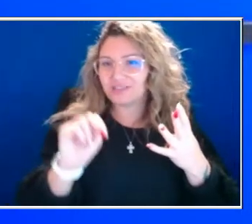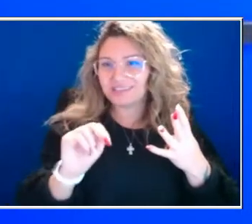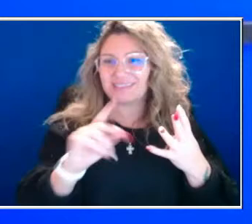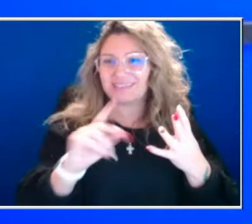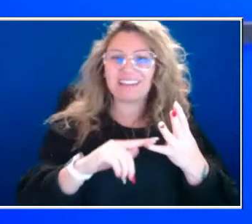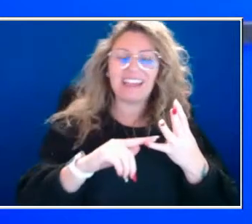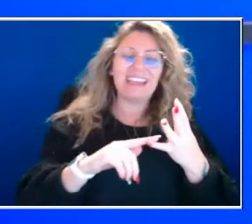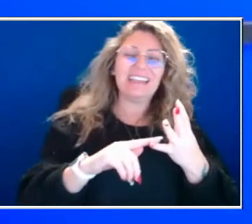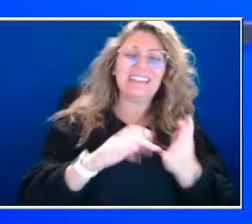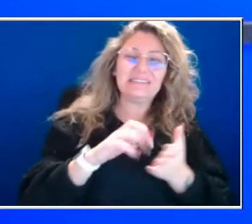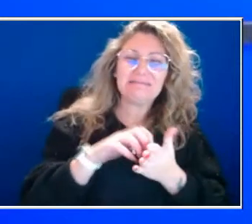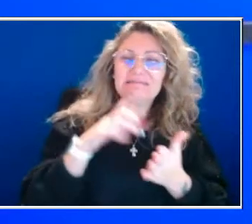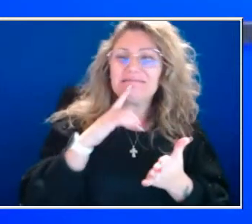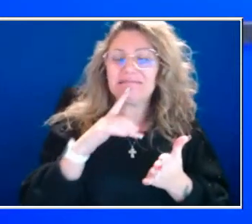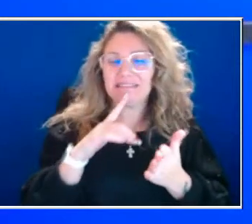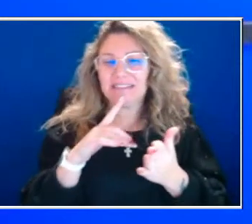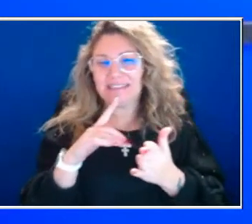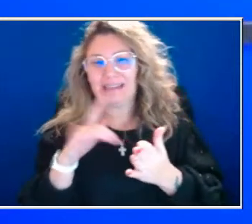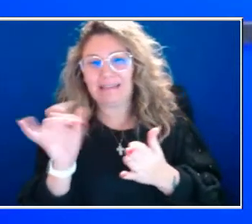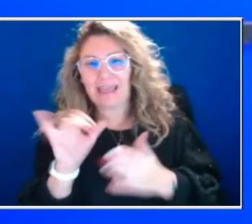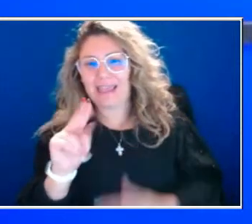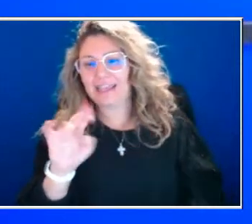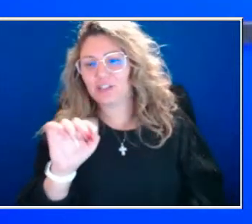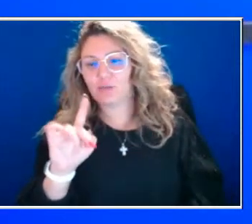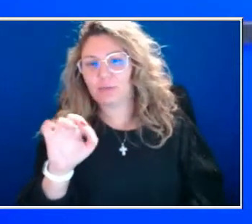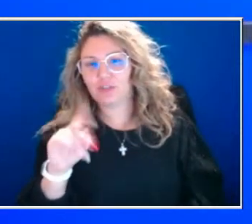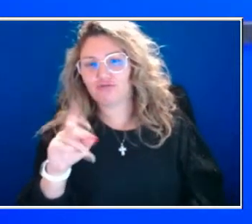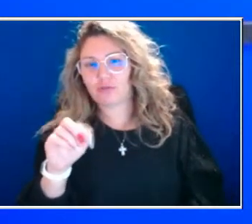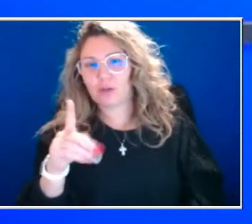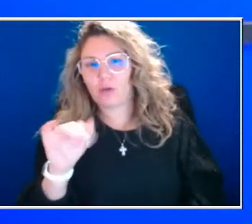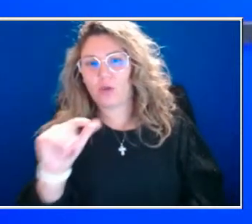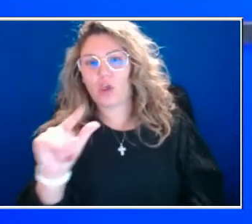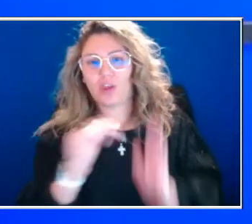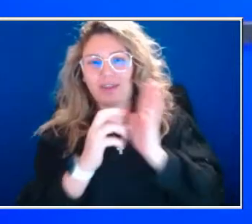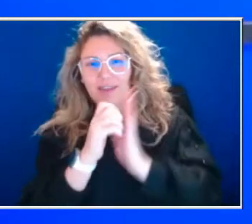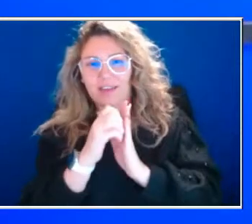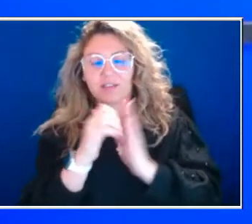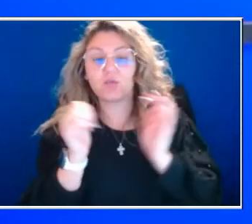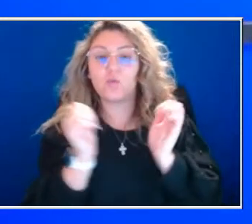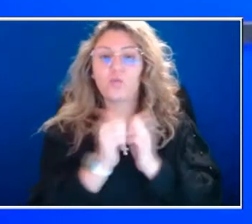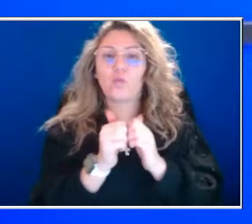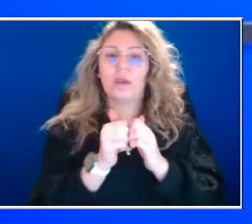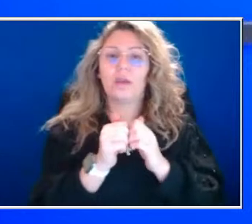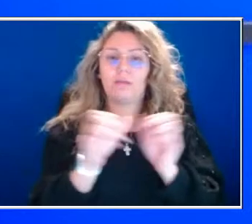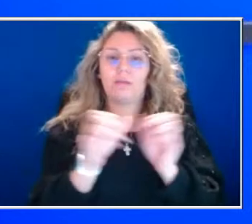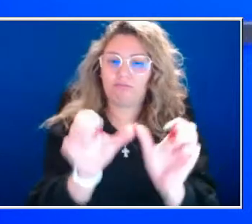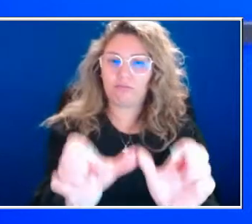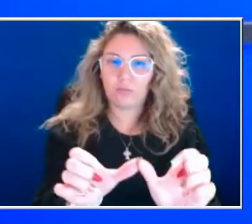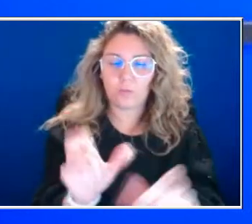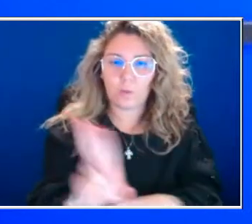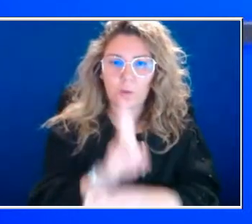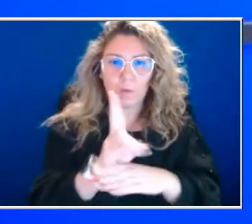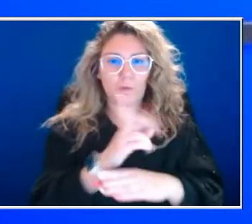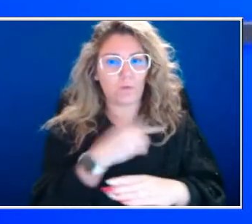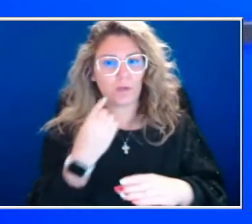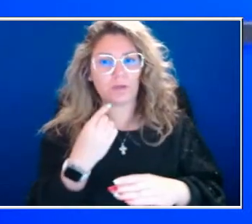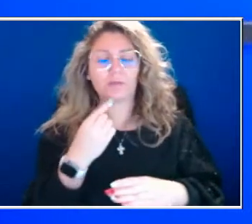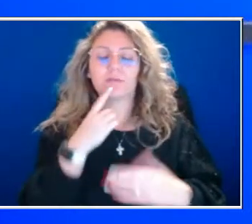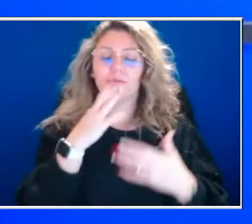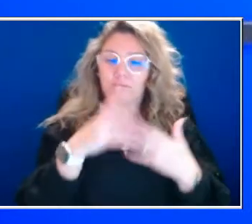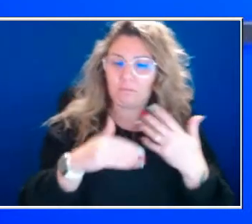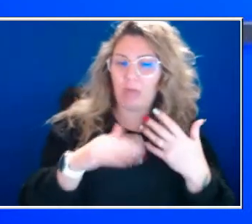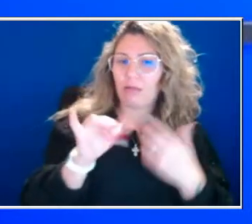hormone therapy. Other downsides, we know with prolonged use there are some risks. So risks of blood clots, risk of